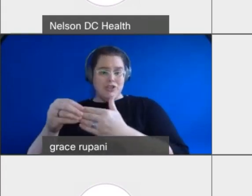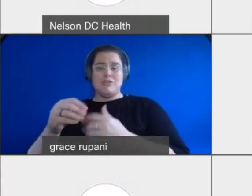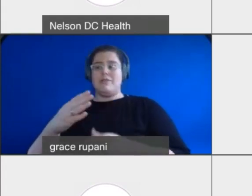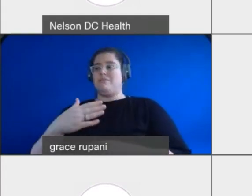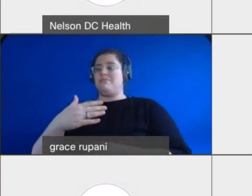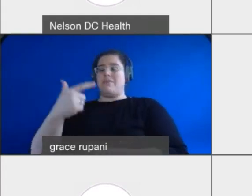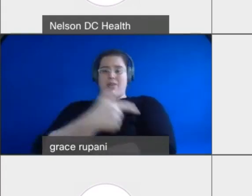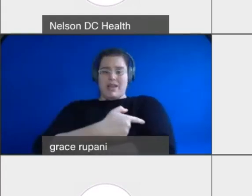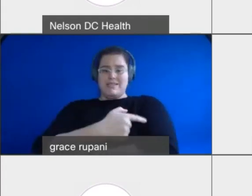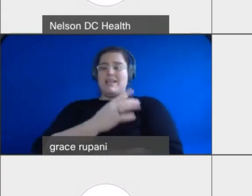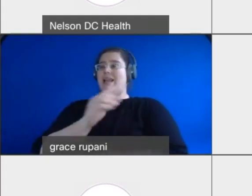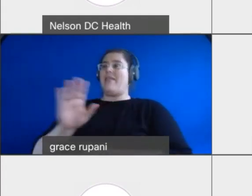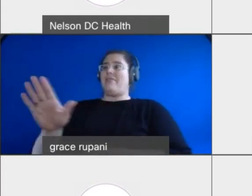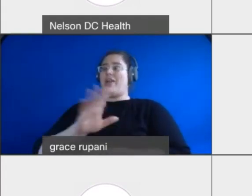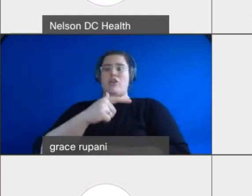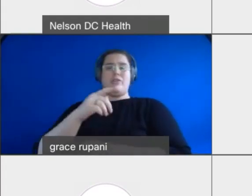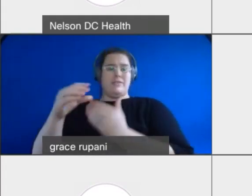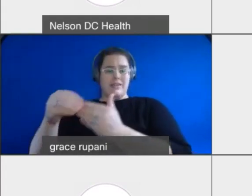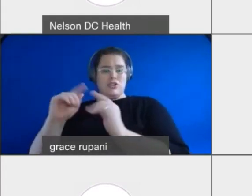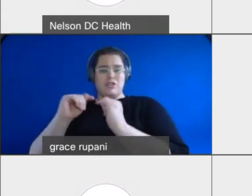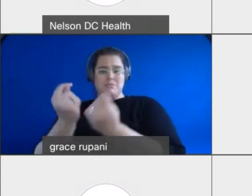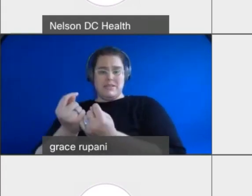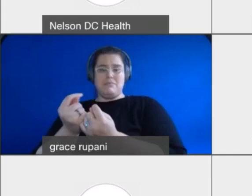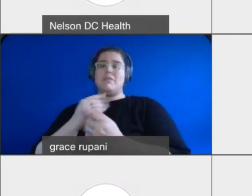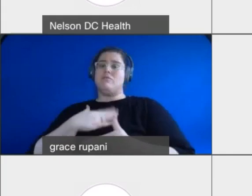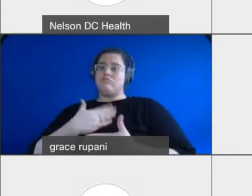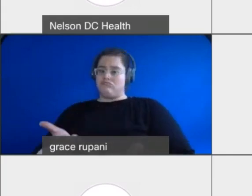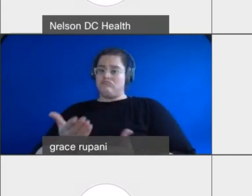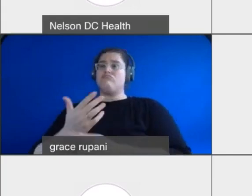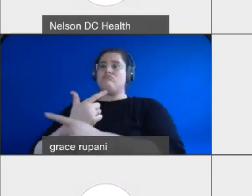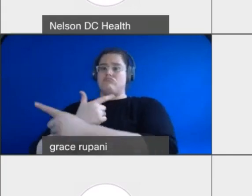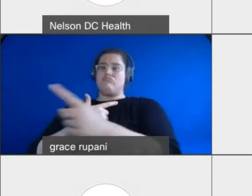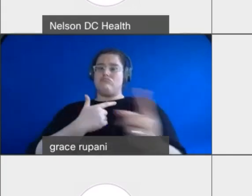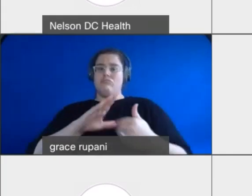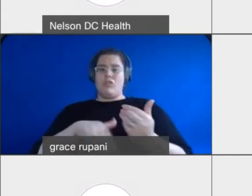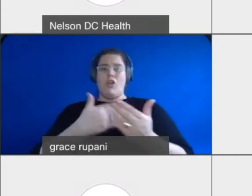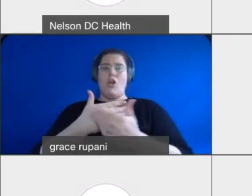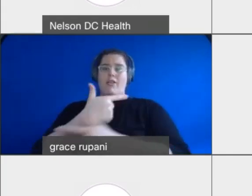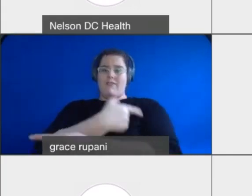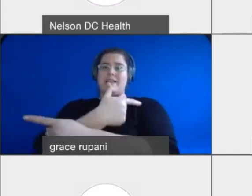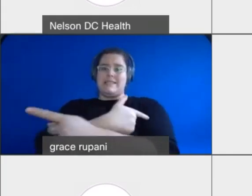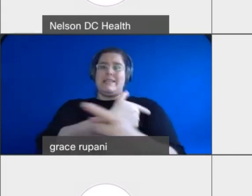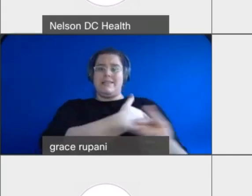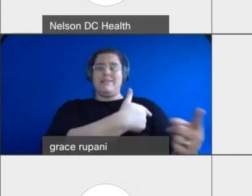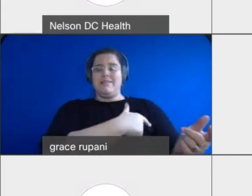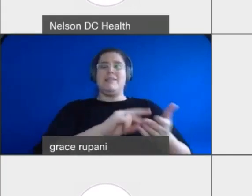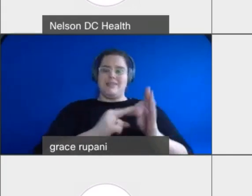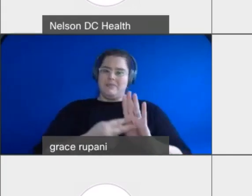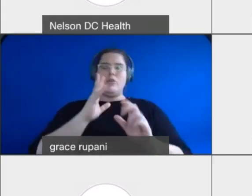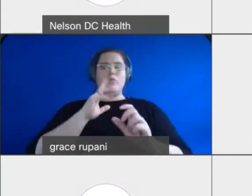takes the vaccine, that will move forward in a great way to show others the safety of the